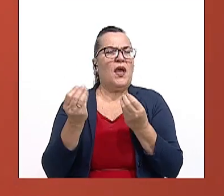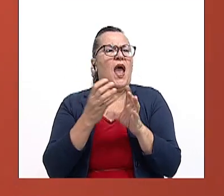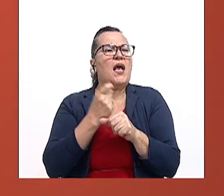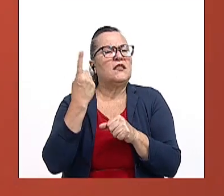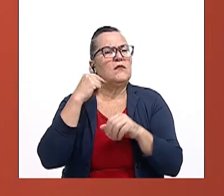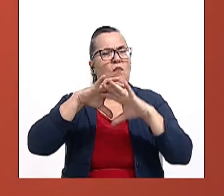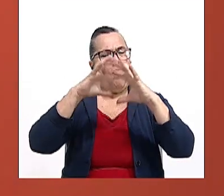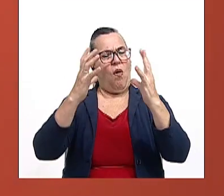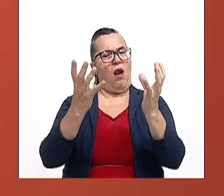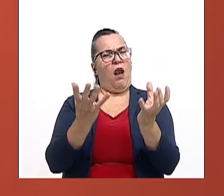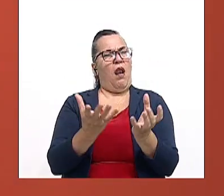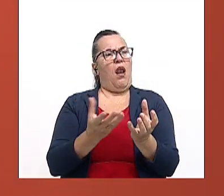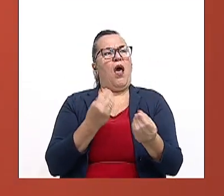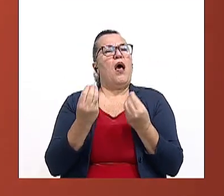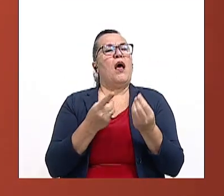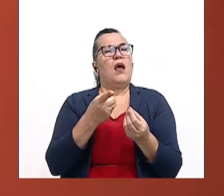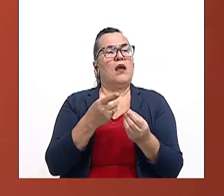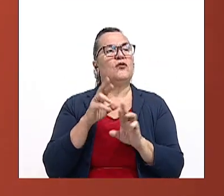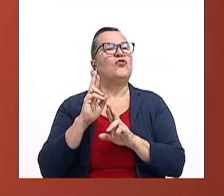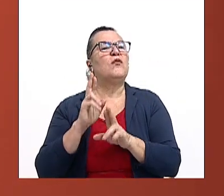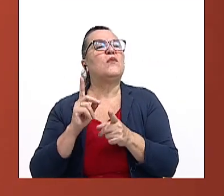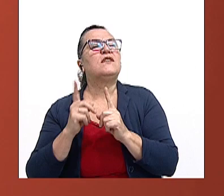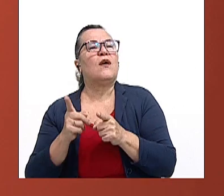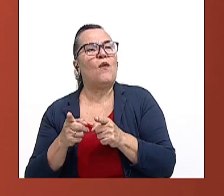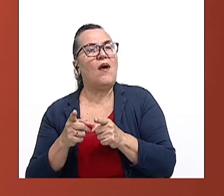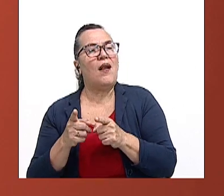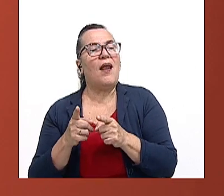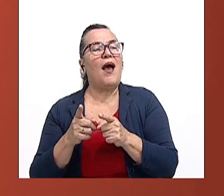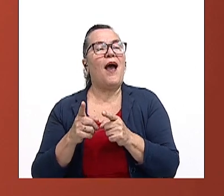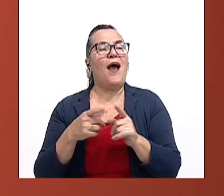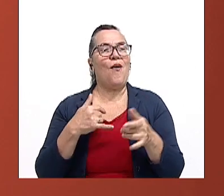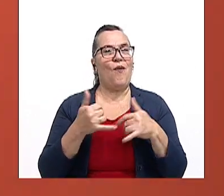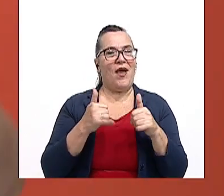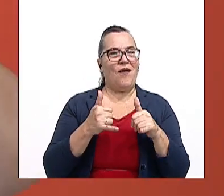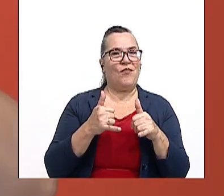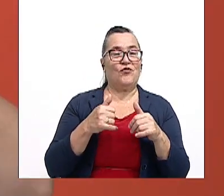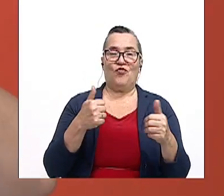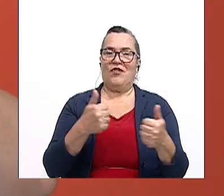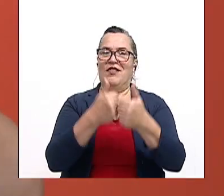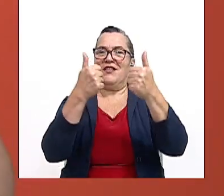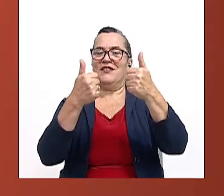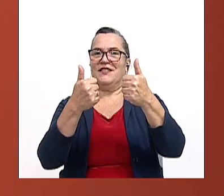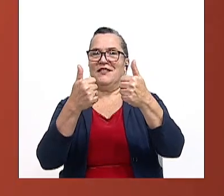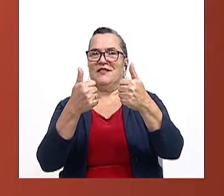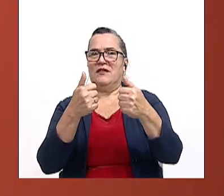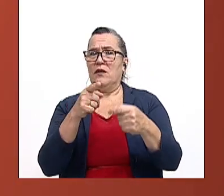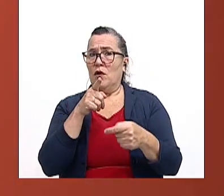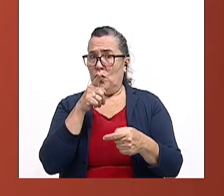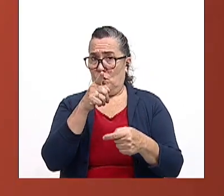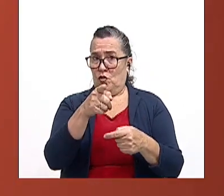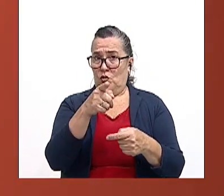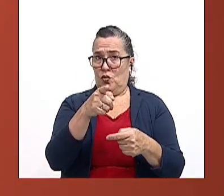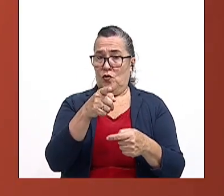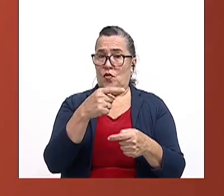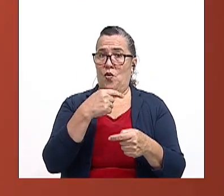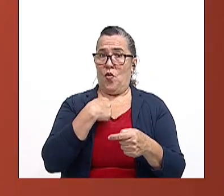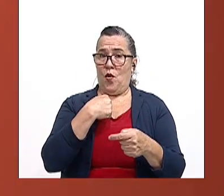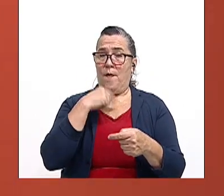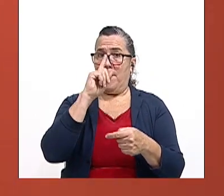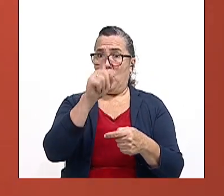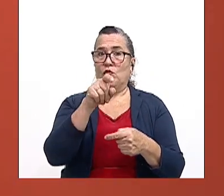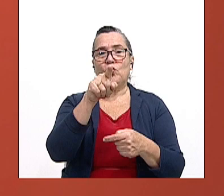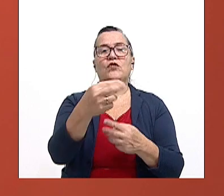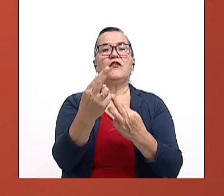earth? What will your answer be? Let's play a do you challenge. I ask, you answer yes or